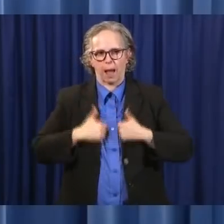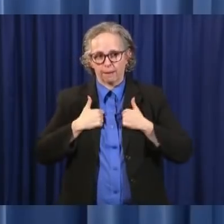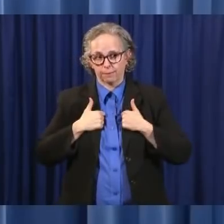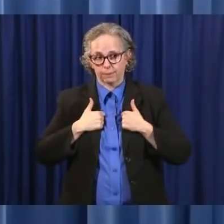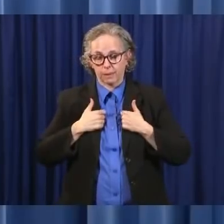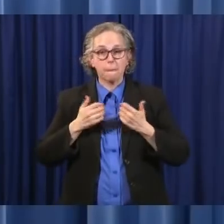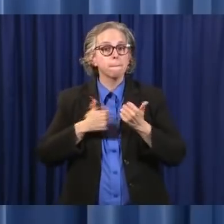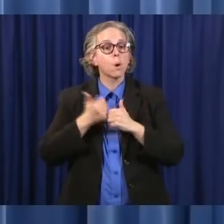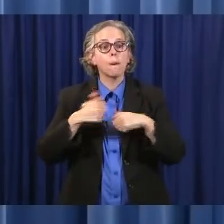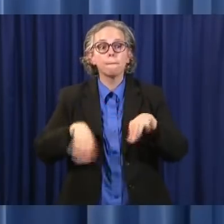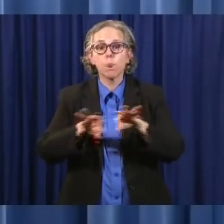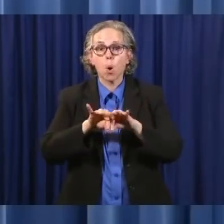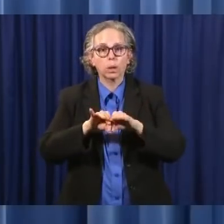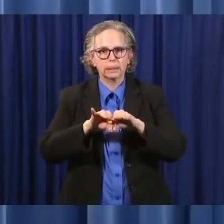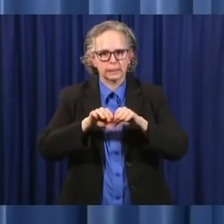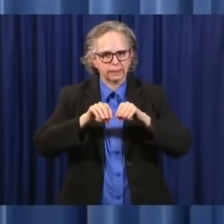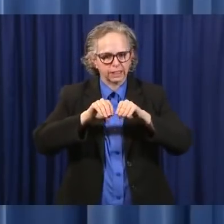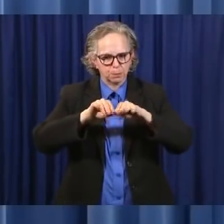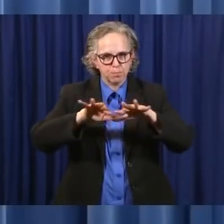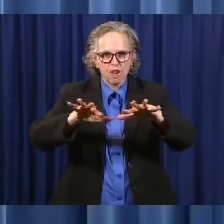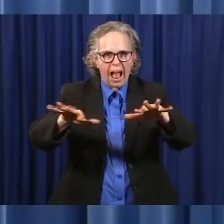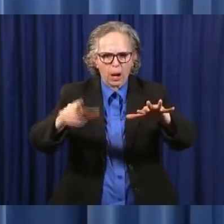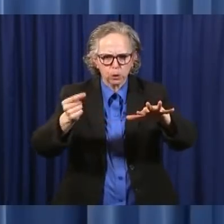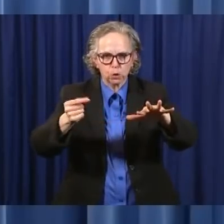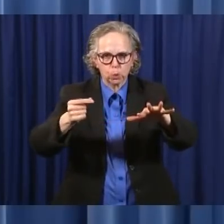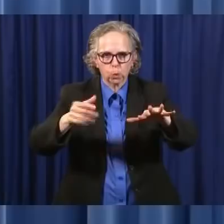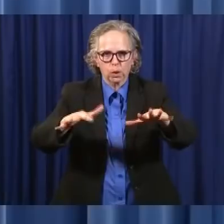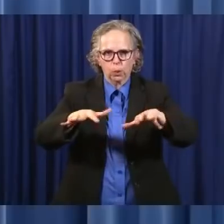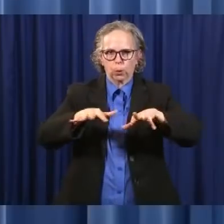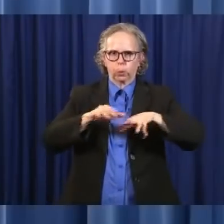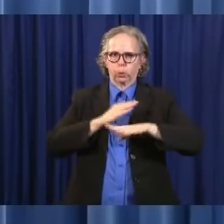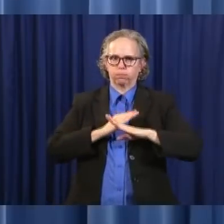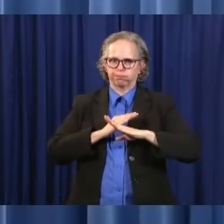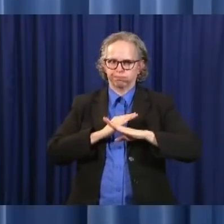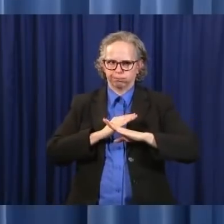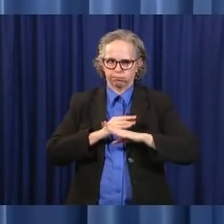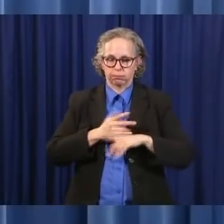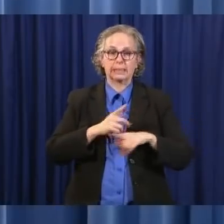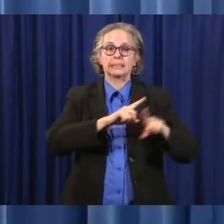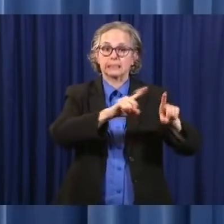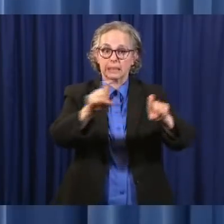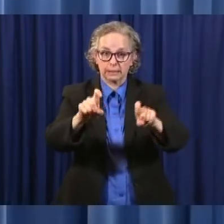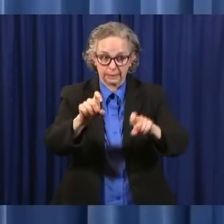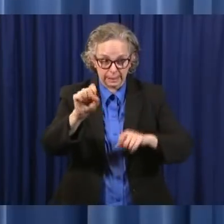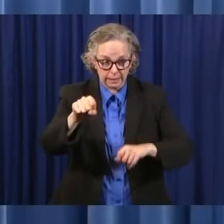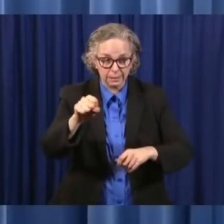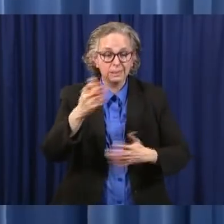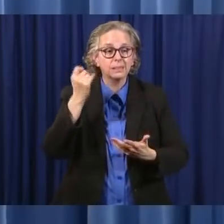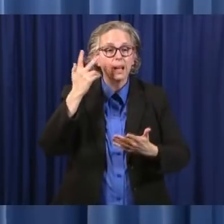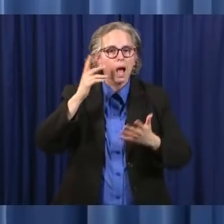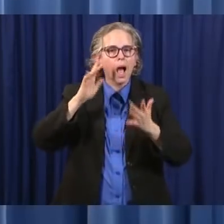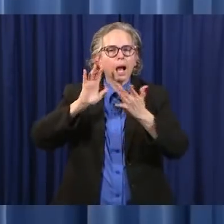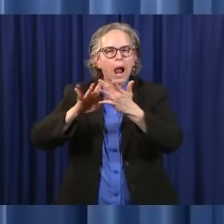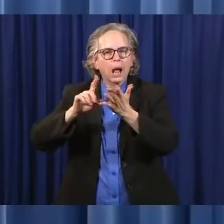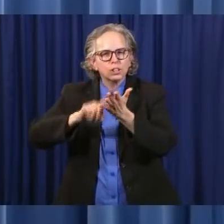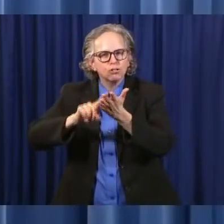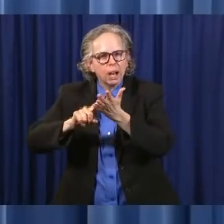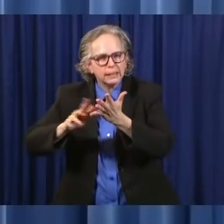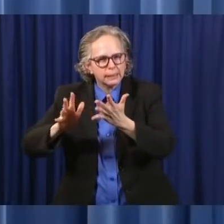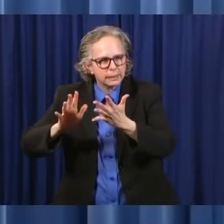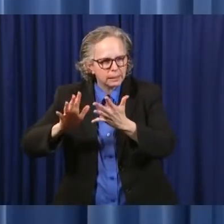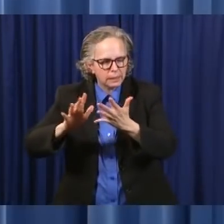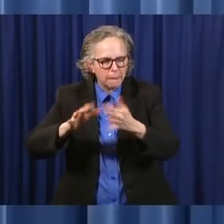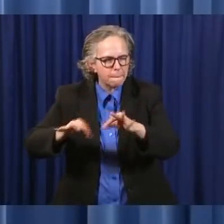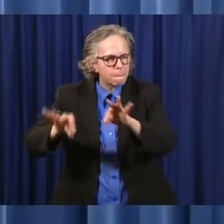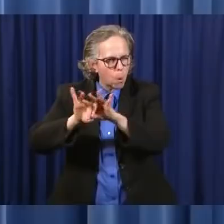so testing and the tracing that we have talked about so much is absolutely essential,